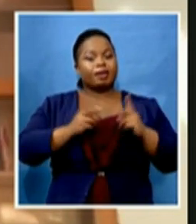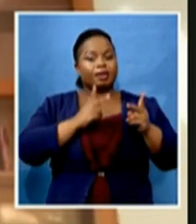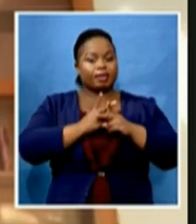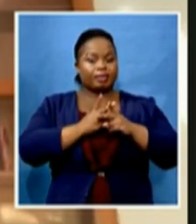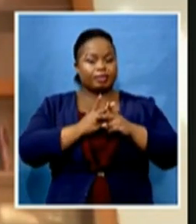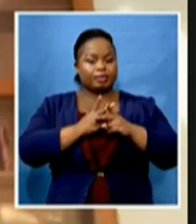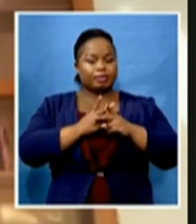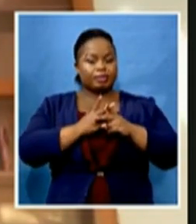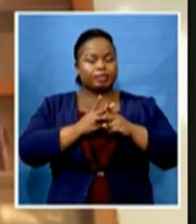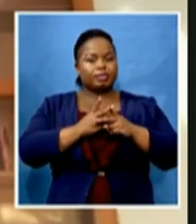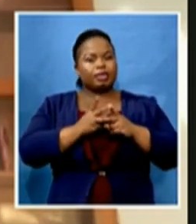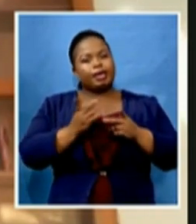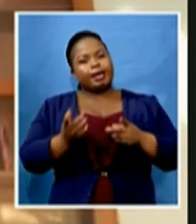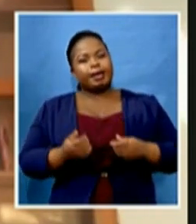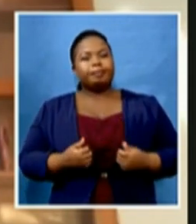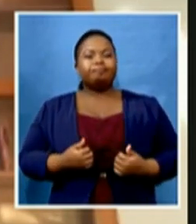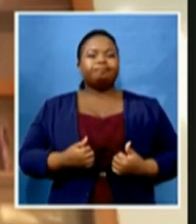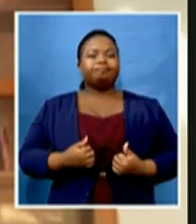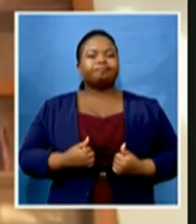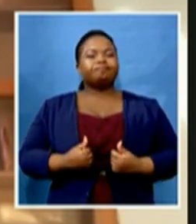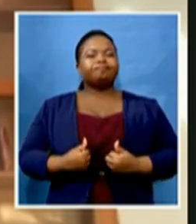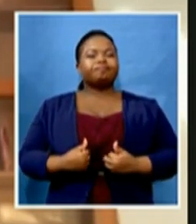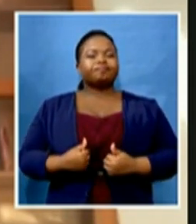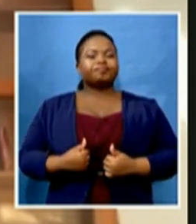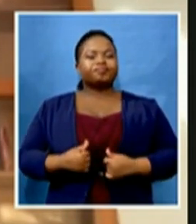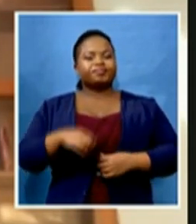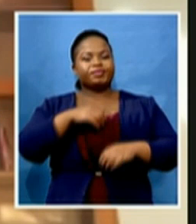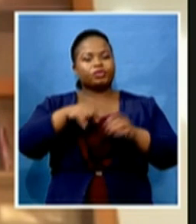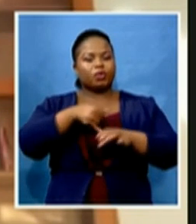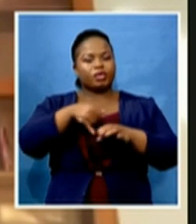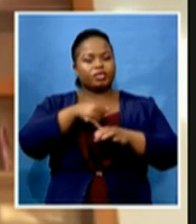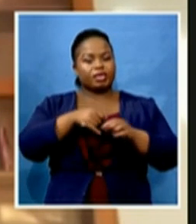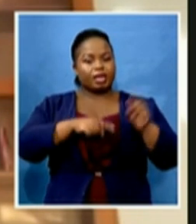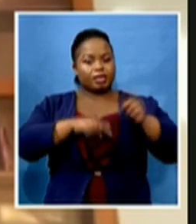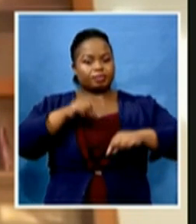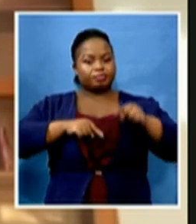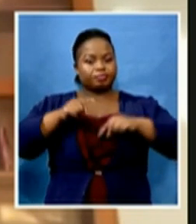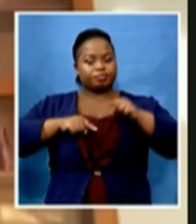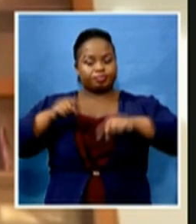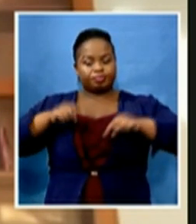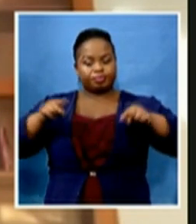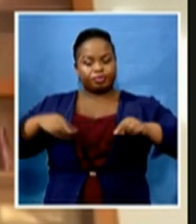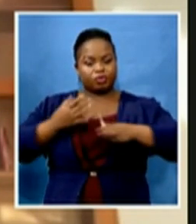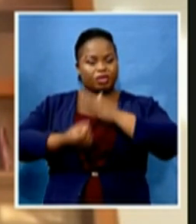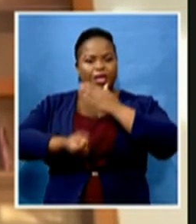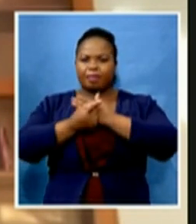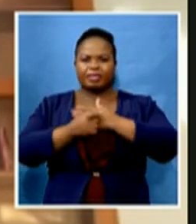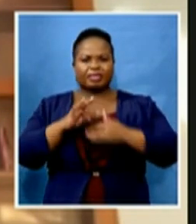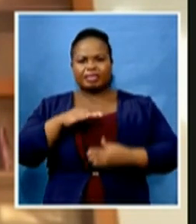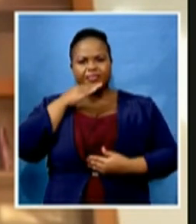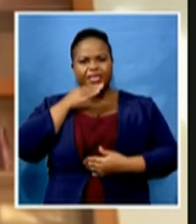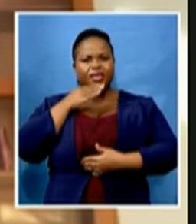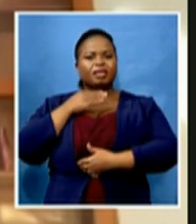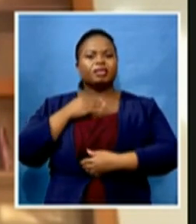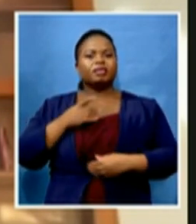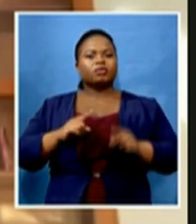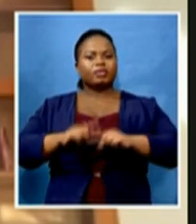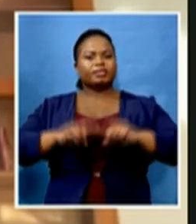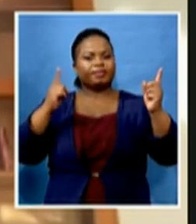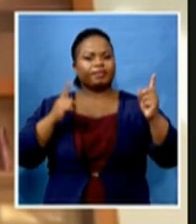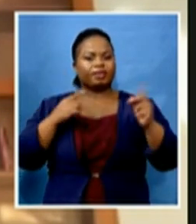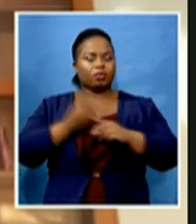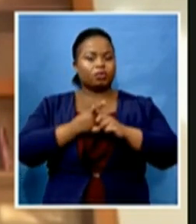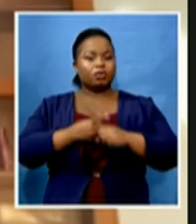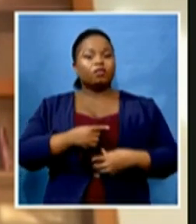dynamics within which you might find that it still doesn't mean exactly the same thing. So, for example, if you're looking at the